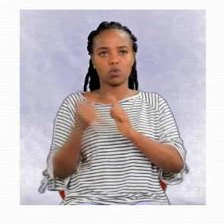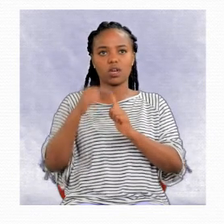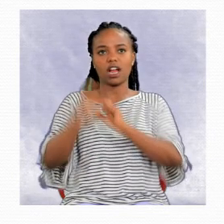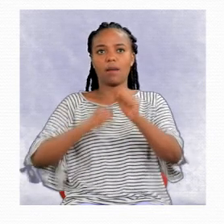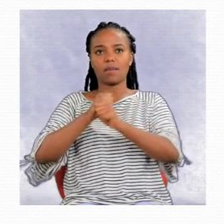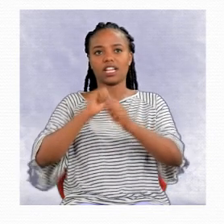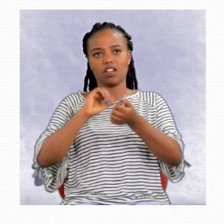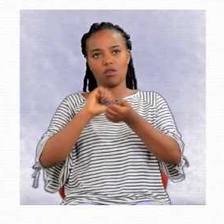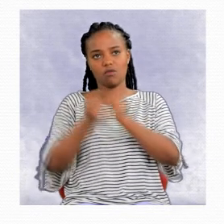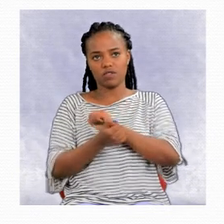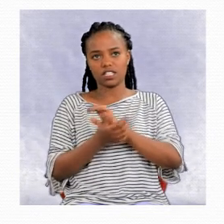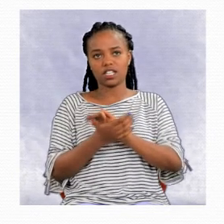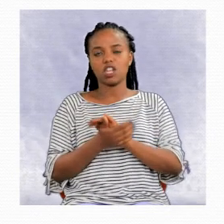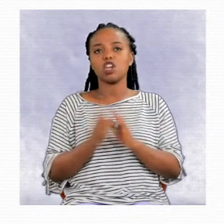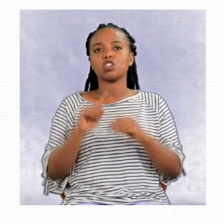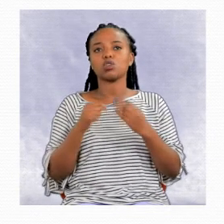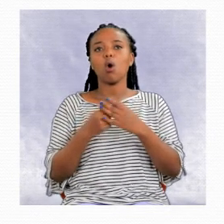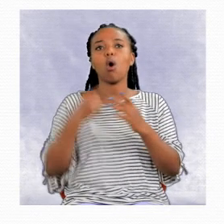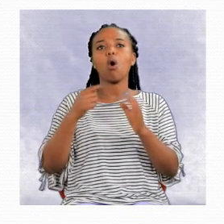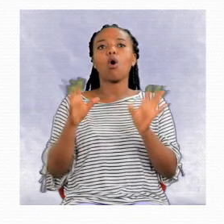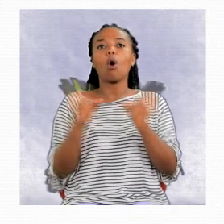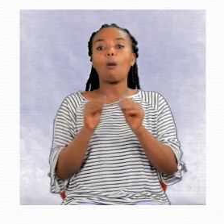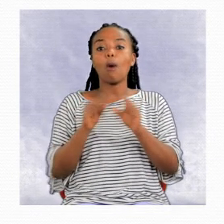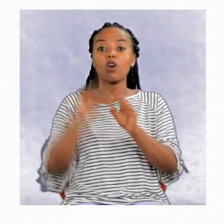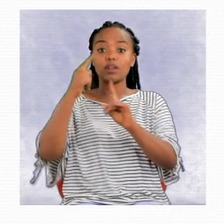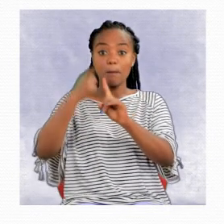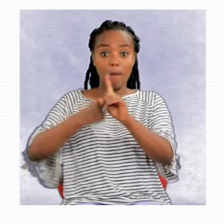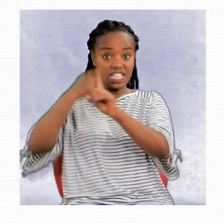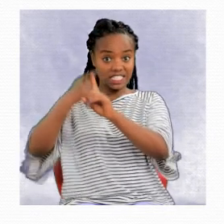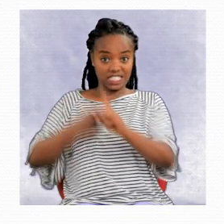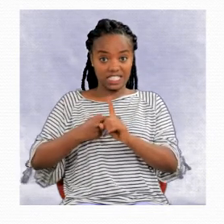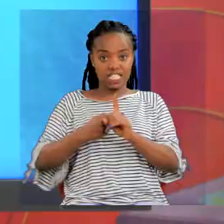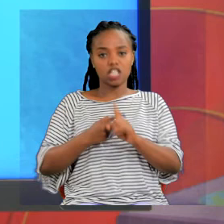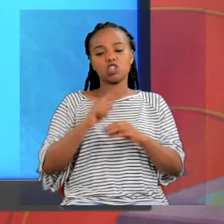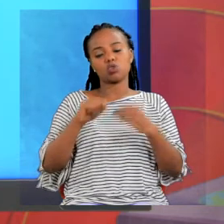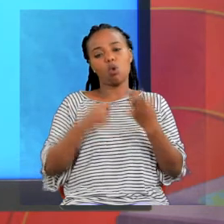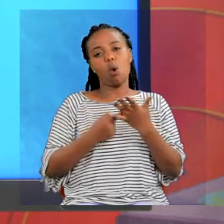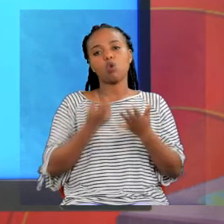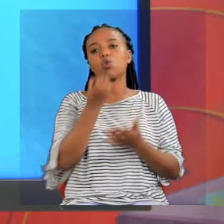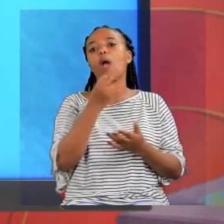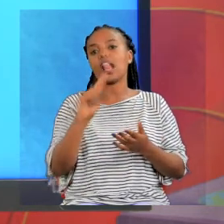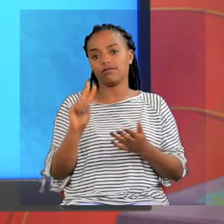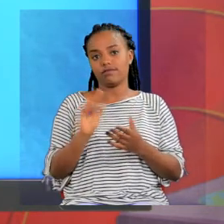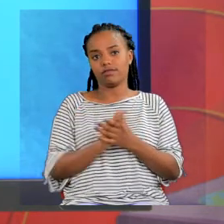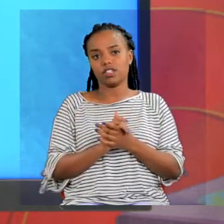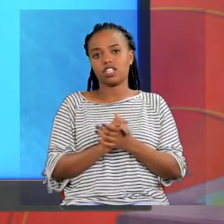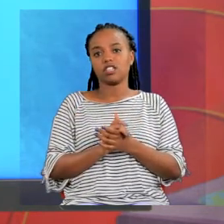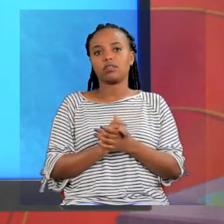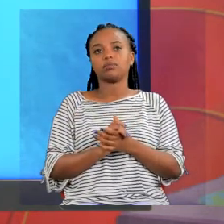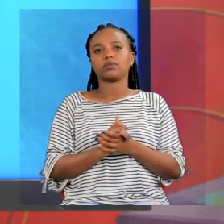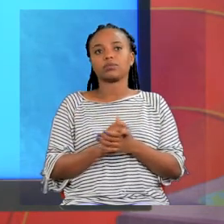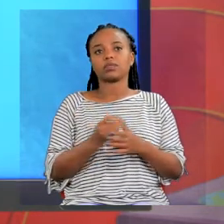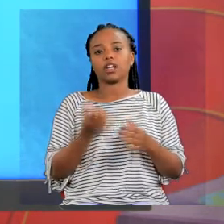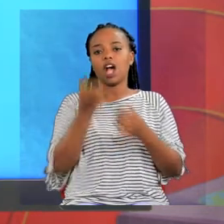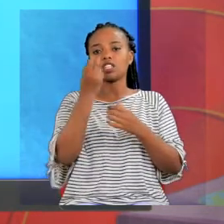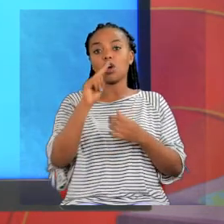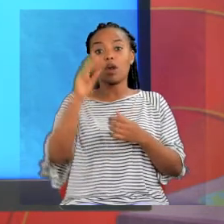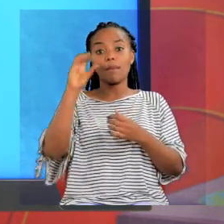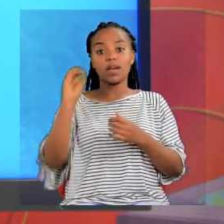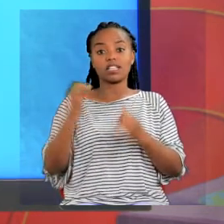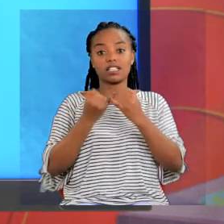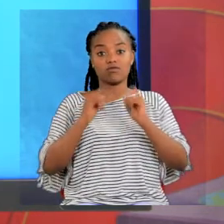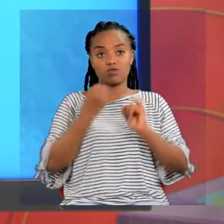compounded monthly, the conversion factor is, it is 12. So you divide this by 12 and you get